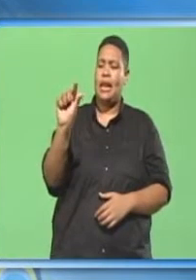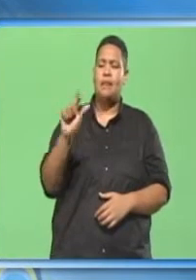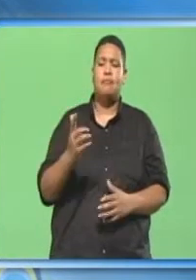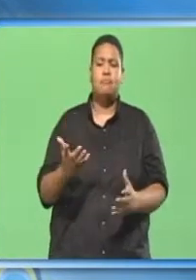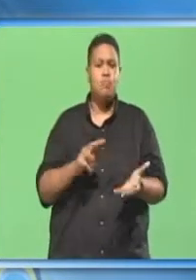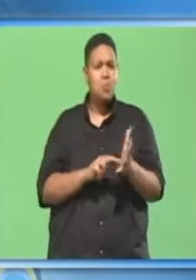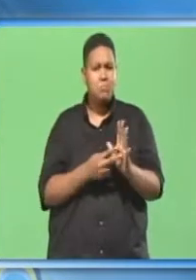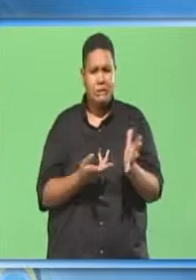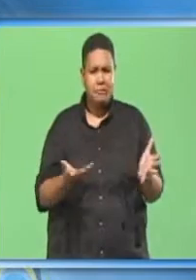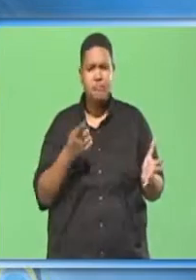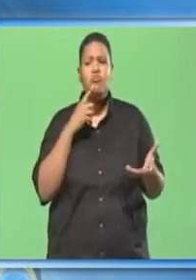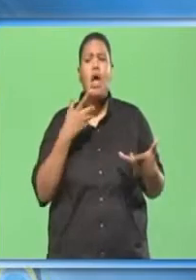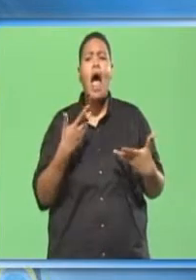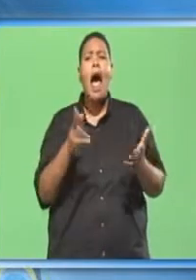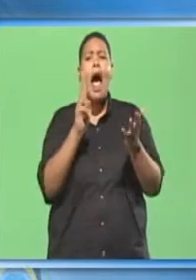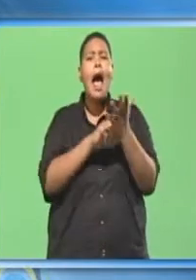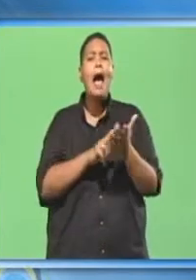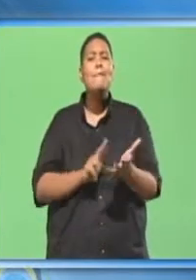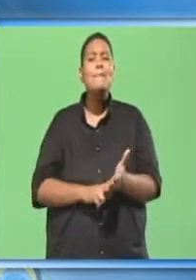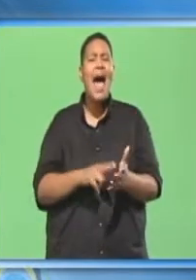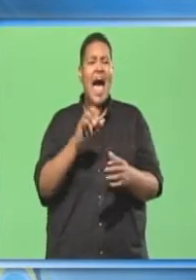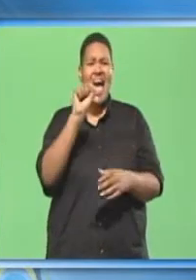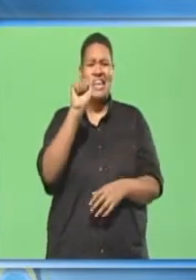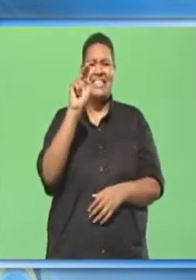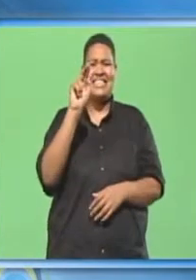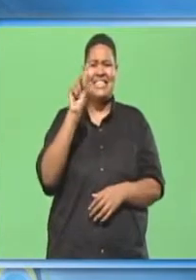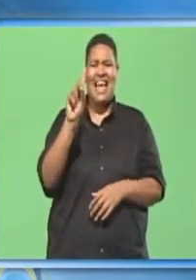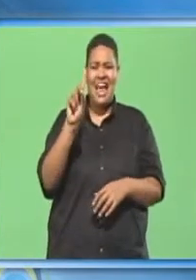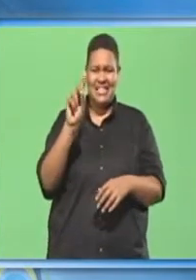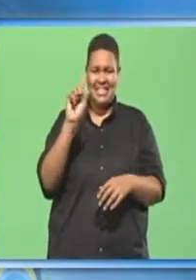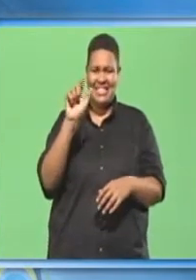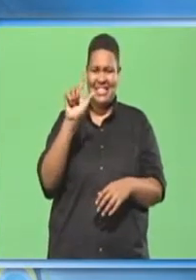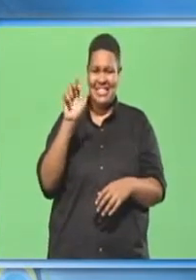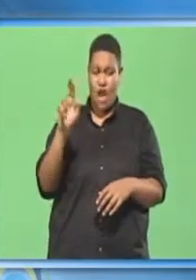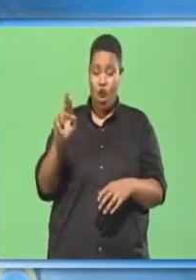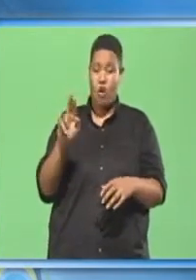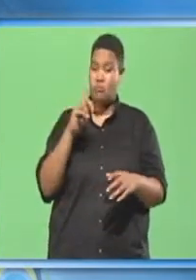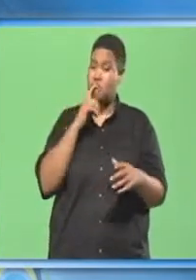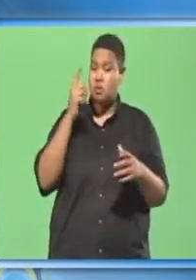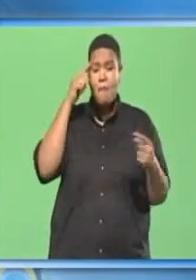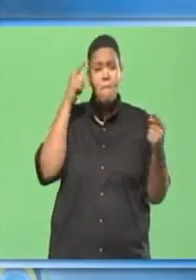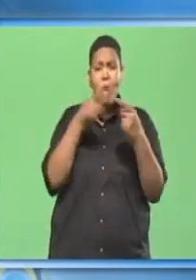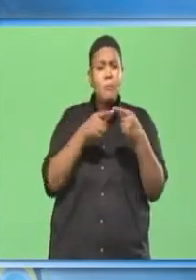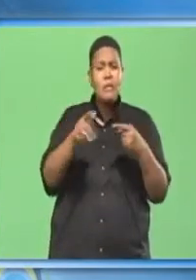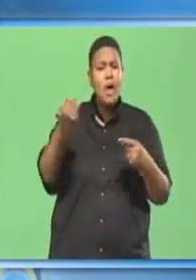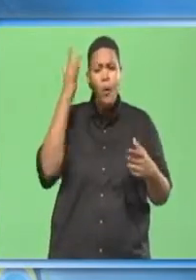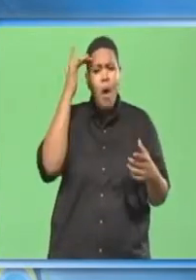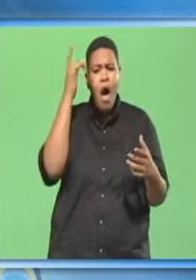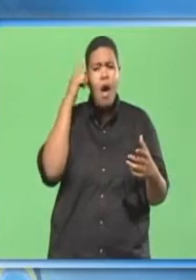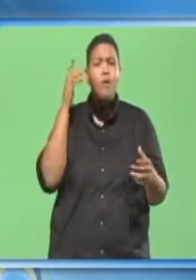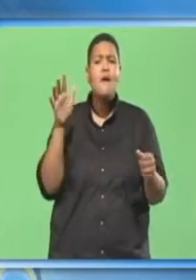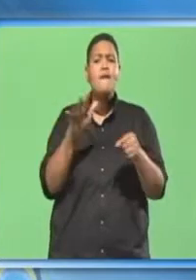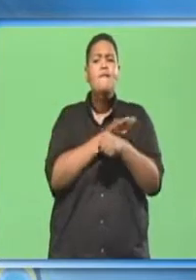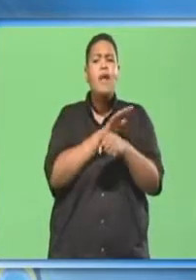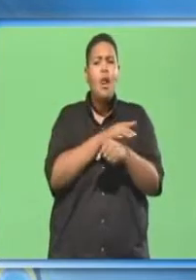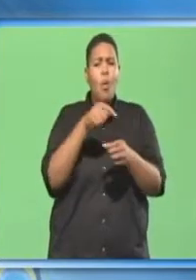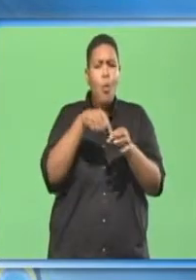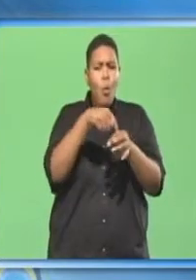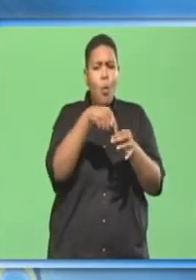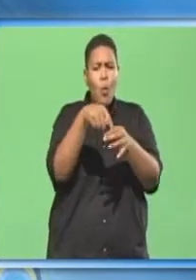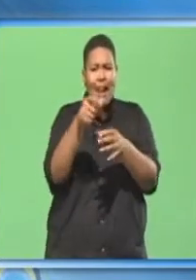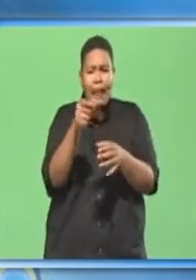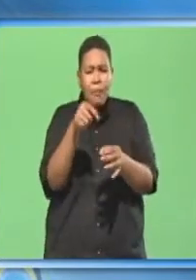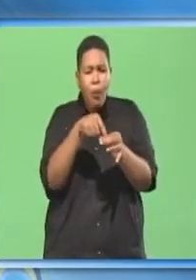The next step is to apply a sanding sealer to the workpiece. The purpose of sealing is to fill the pores to create a